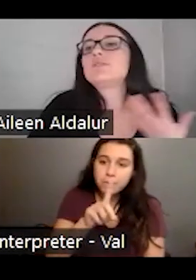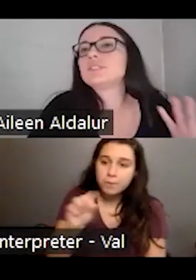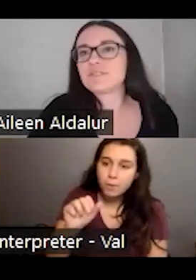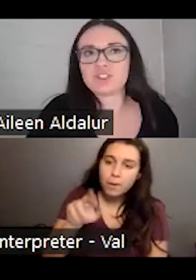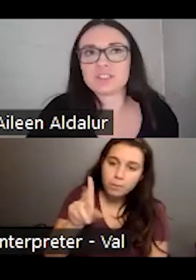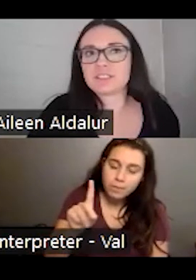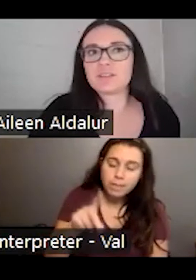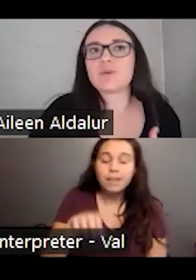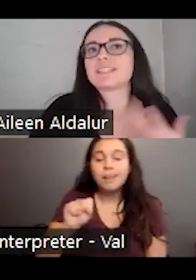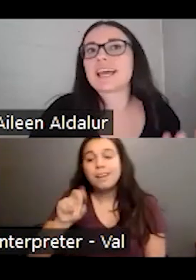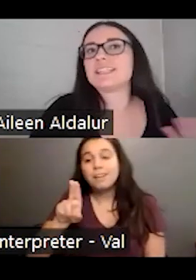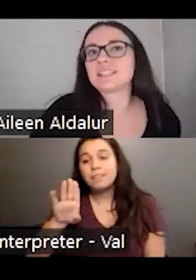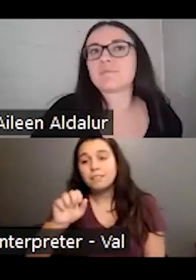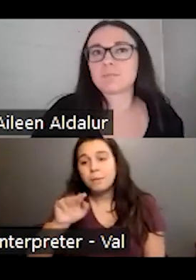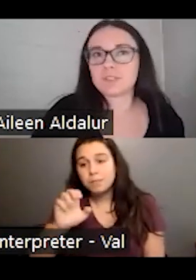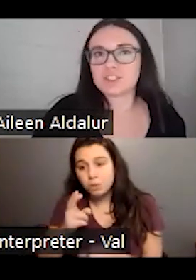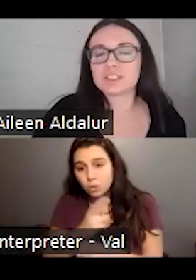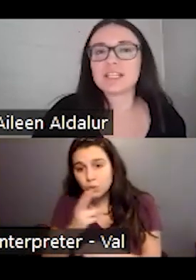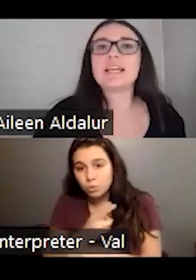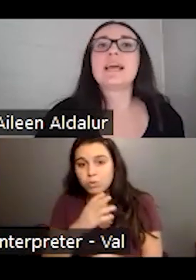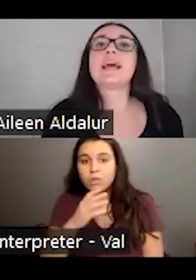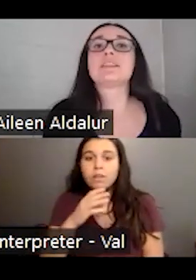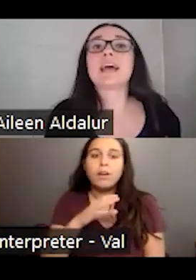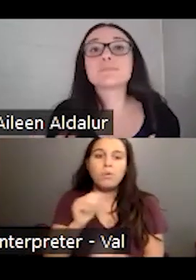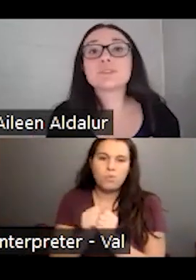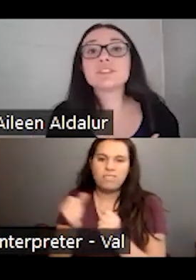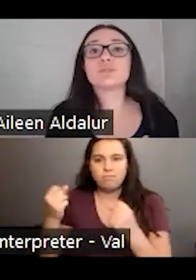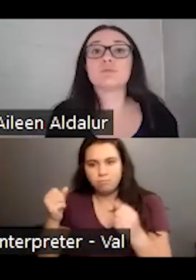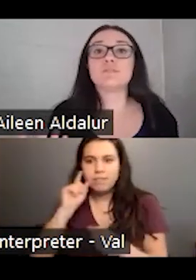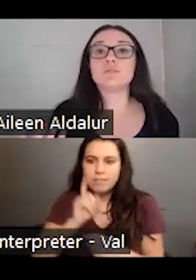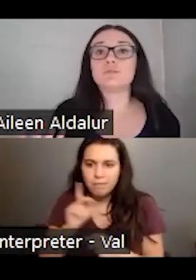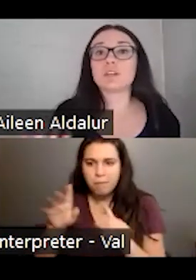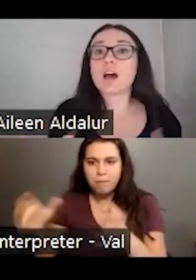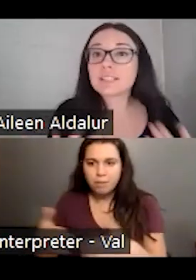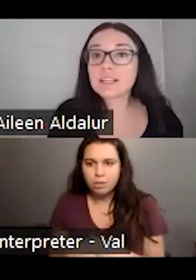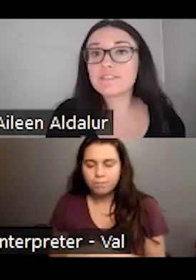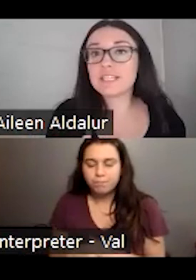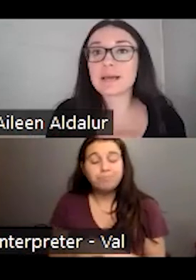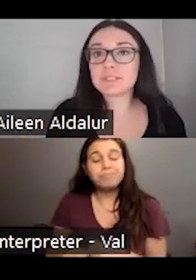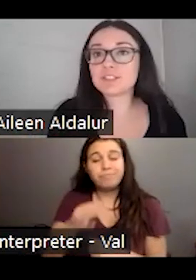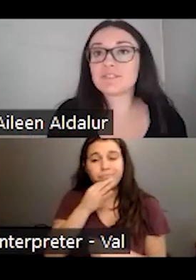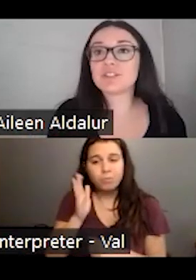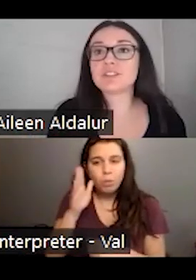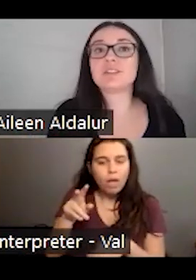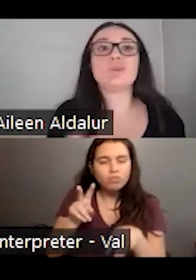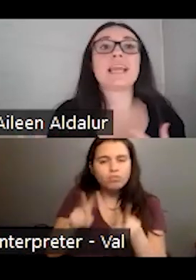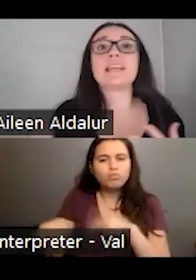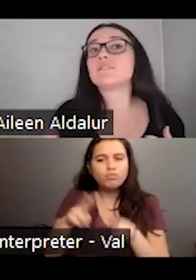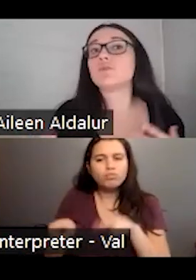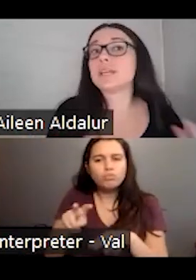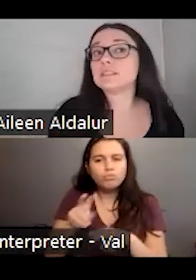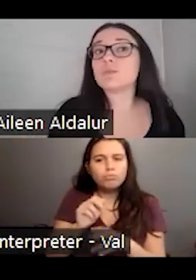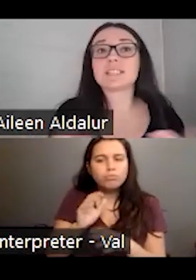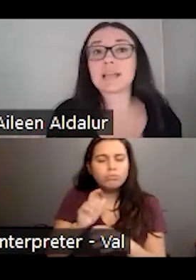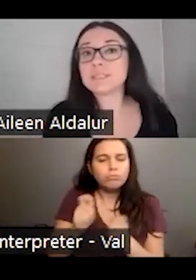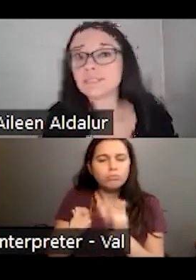and/or clinical interventions with the signing deaf population. The experts will review the content of the adaptive intervention, including any